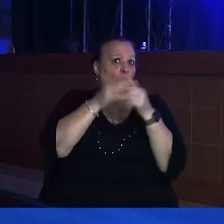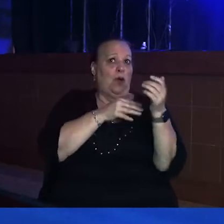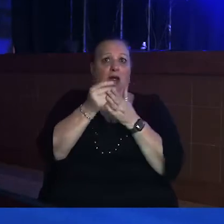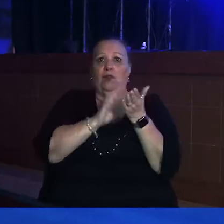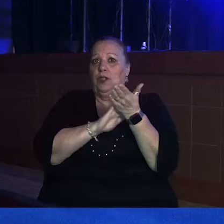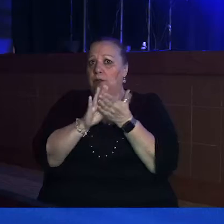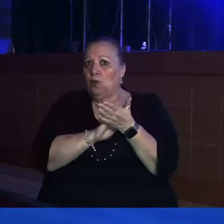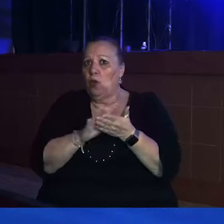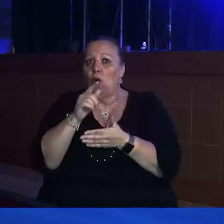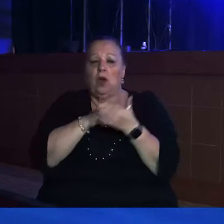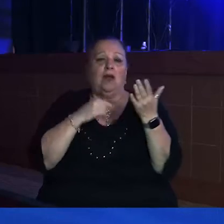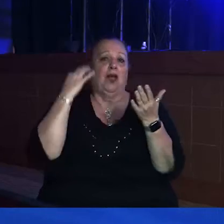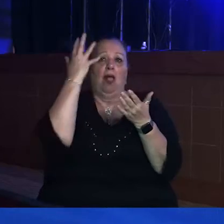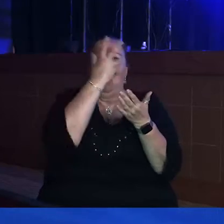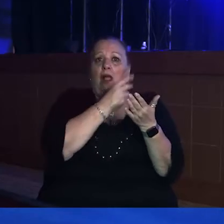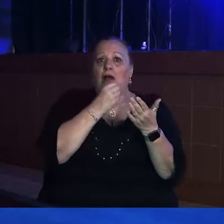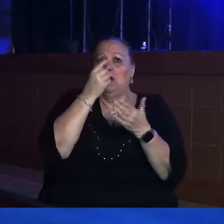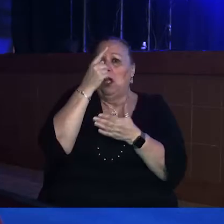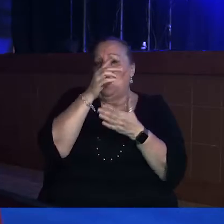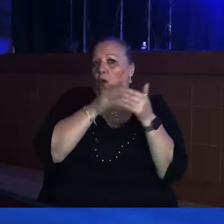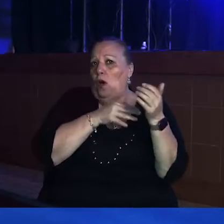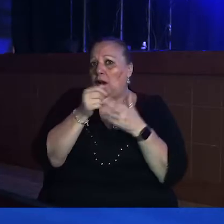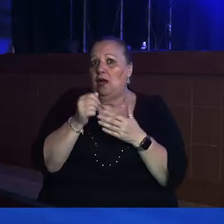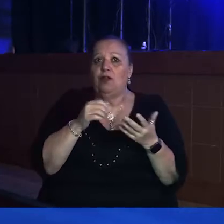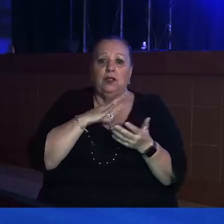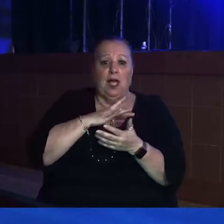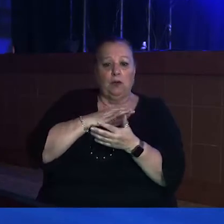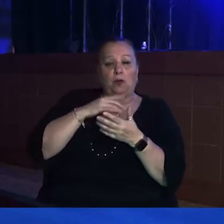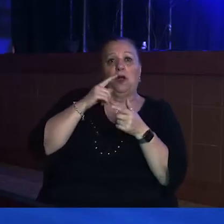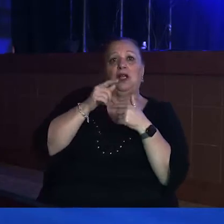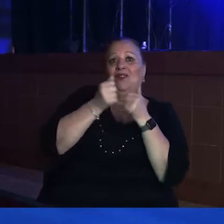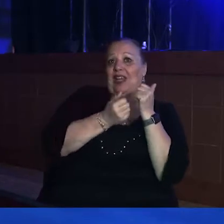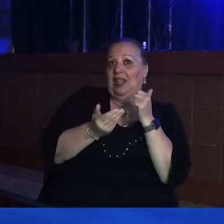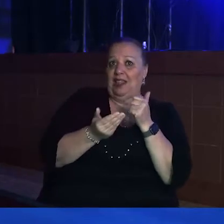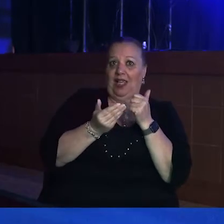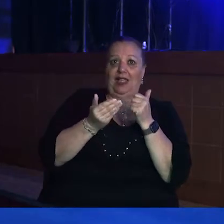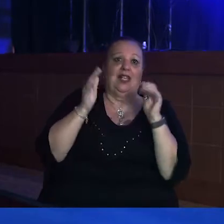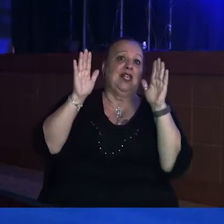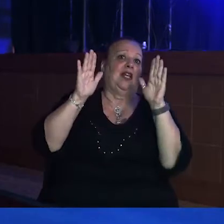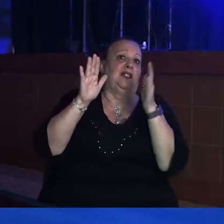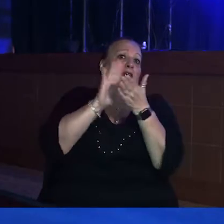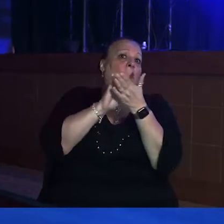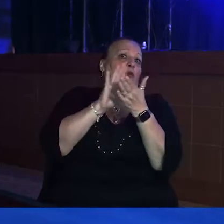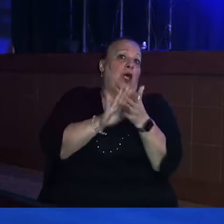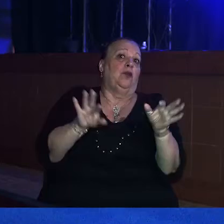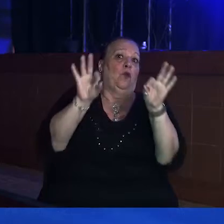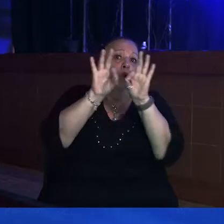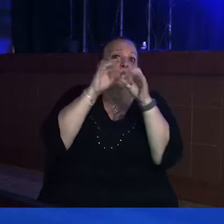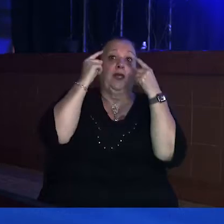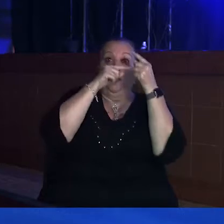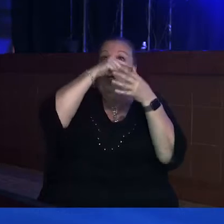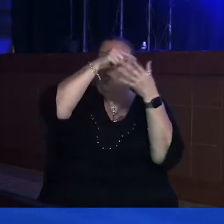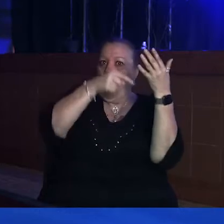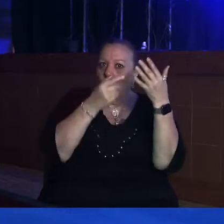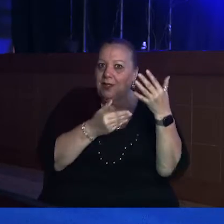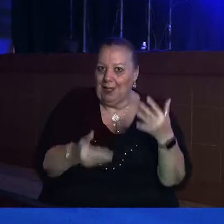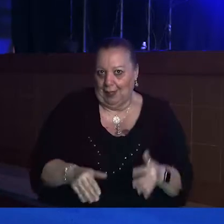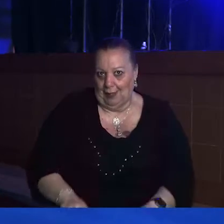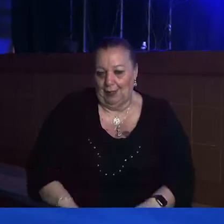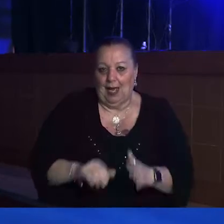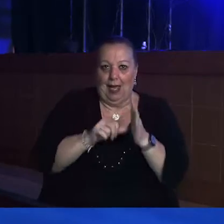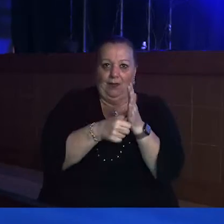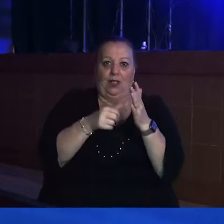lovely, whatever is admirable, if anything is excellent or praiseworthy, think about such things." I emphasize the word